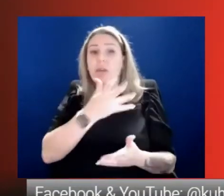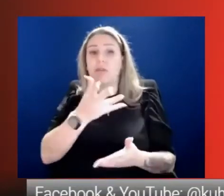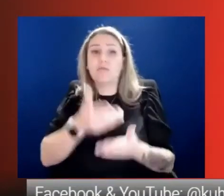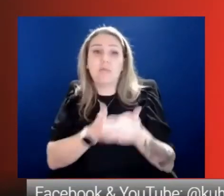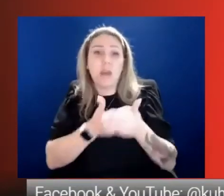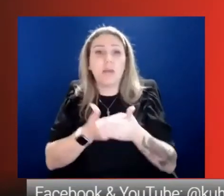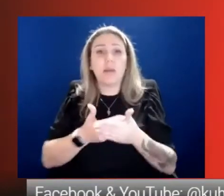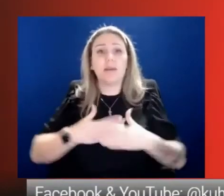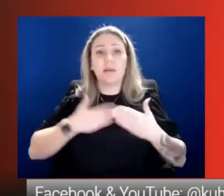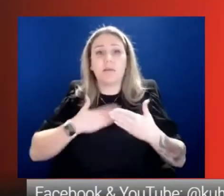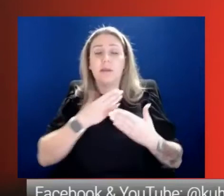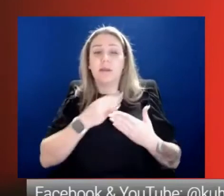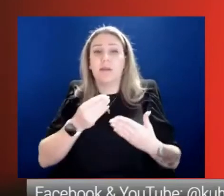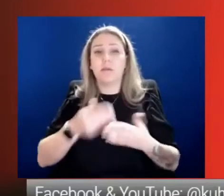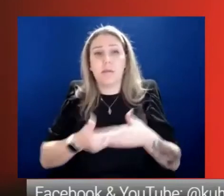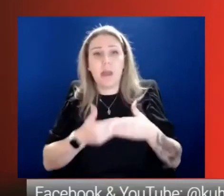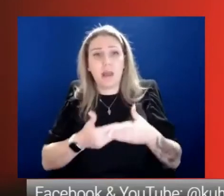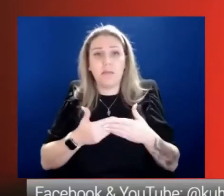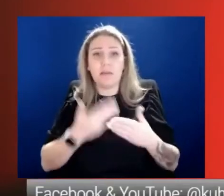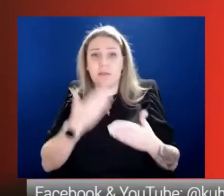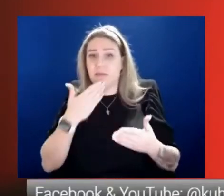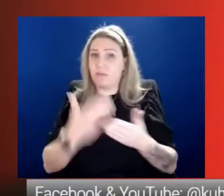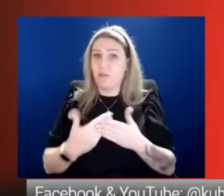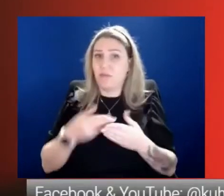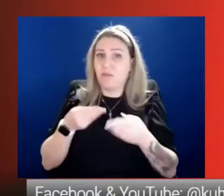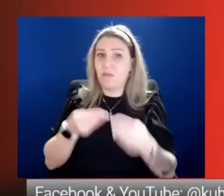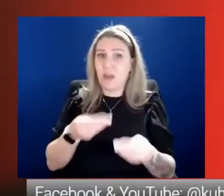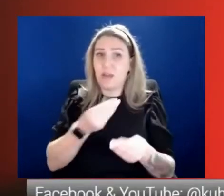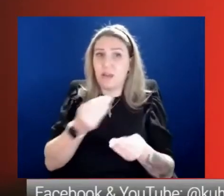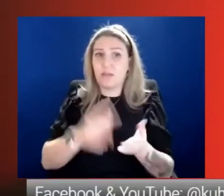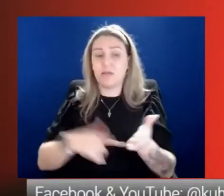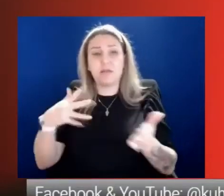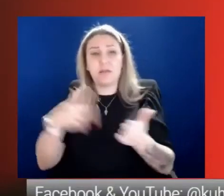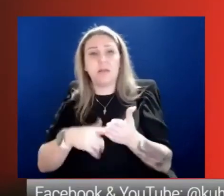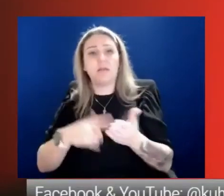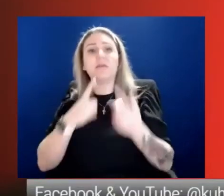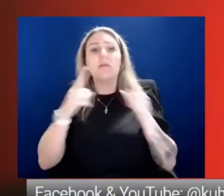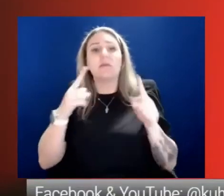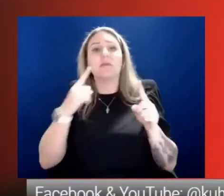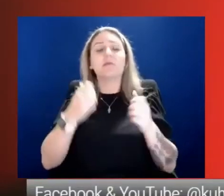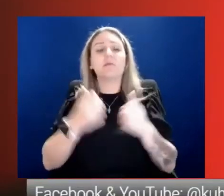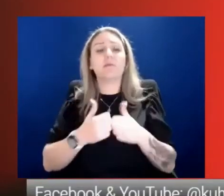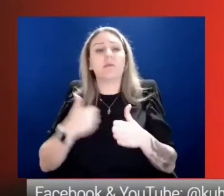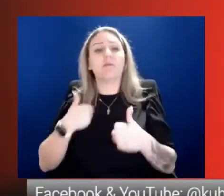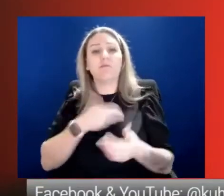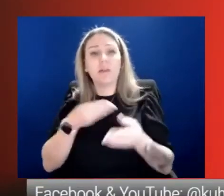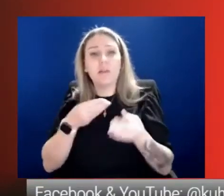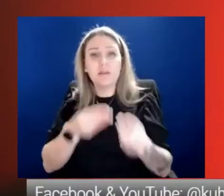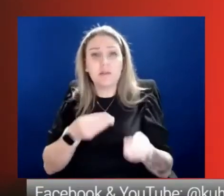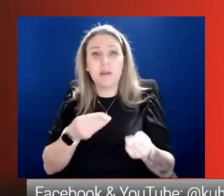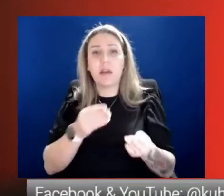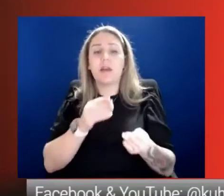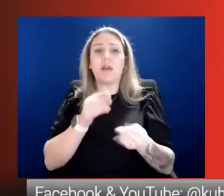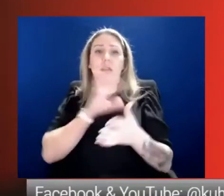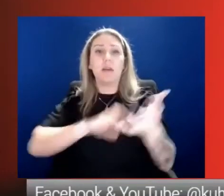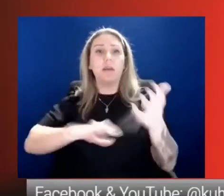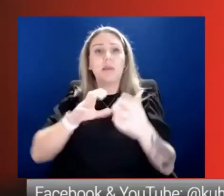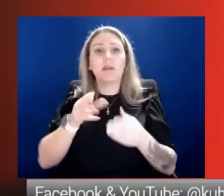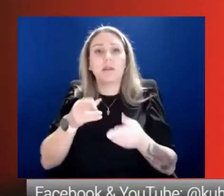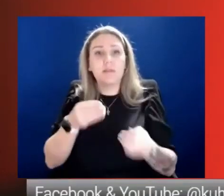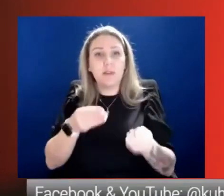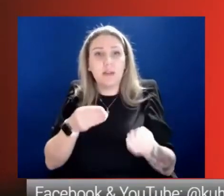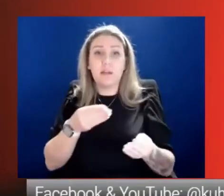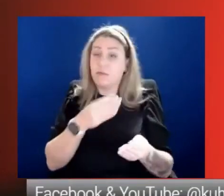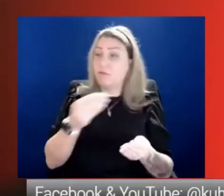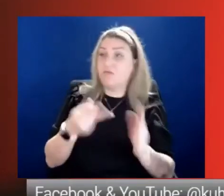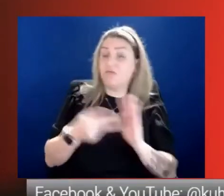fed. And sometimes that works with breastfeeding, sometimes it works with mixed feeding, sometimes it means that we're formula feeding,